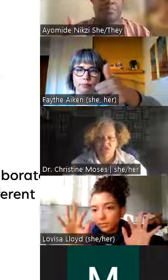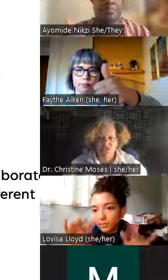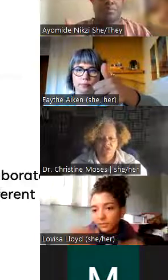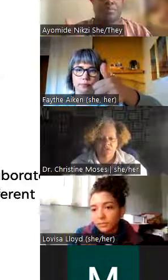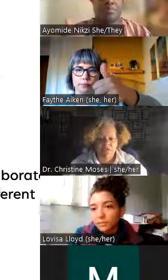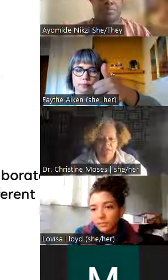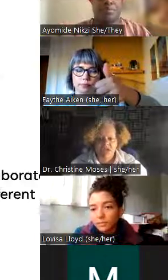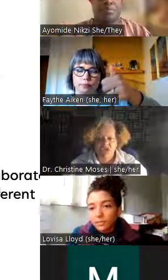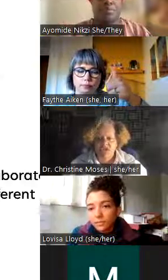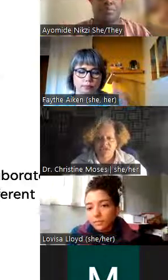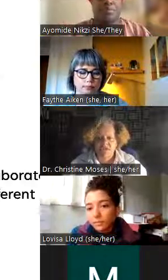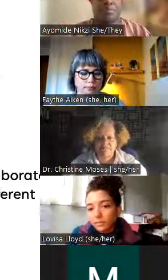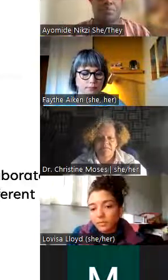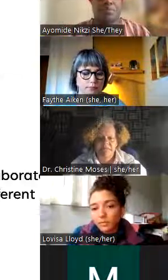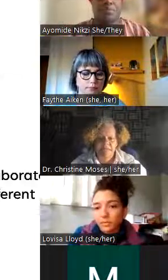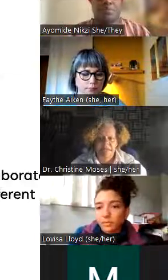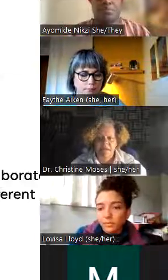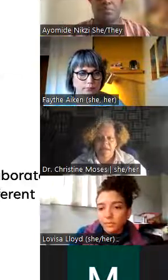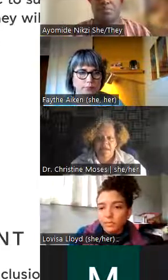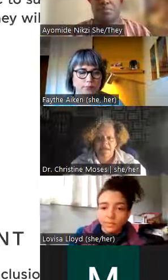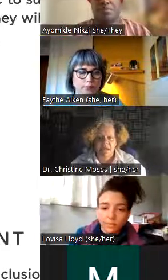Thank you so very much.